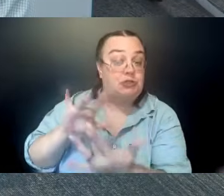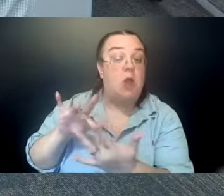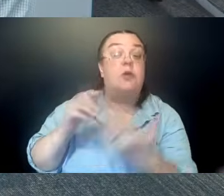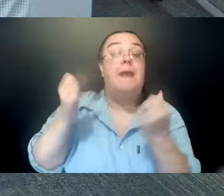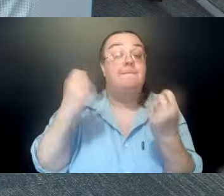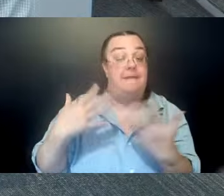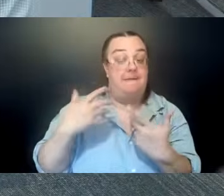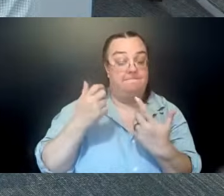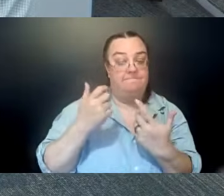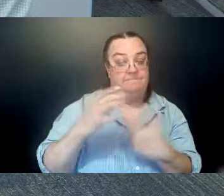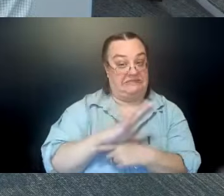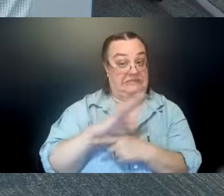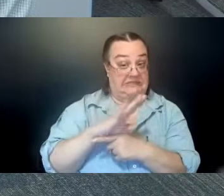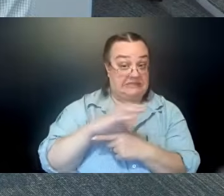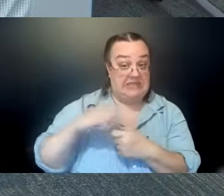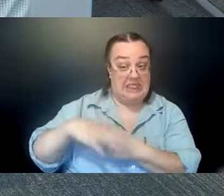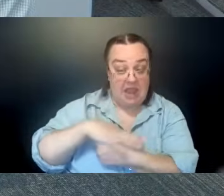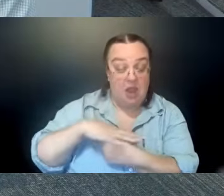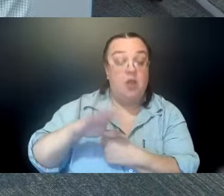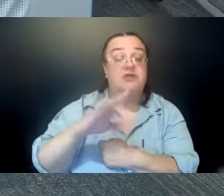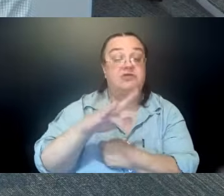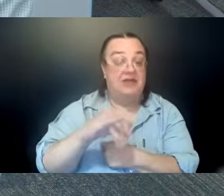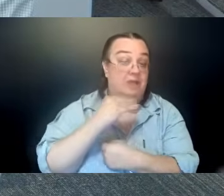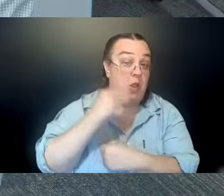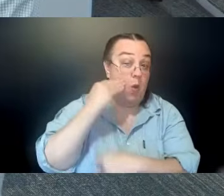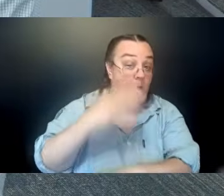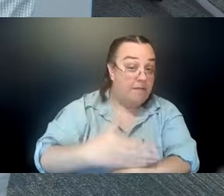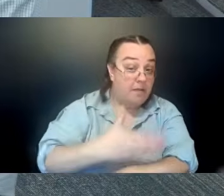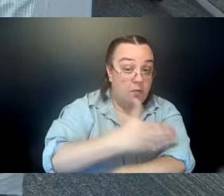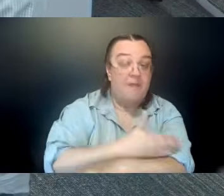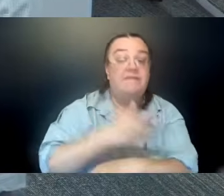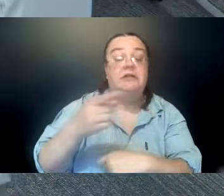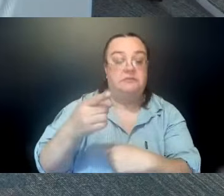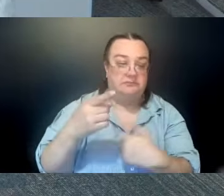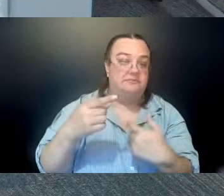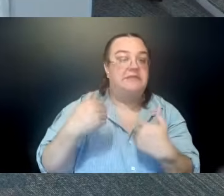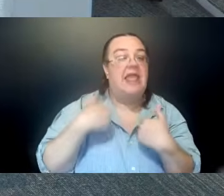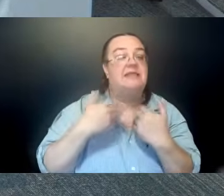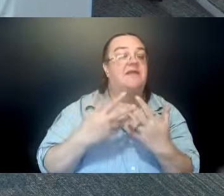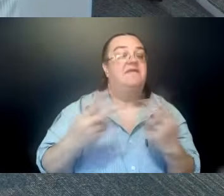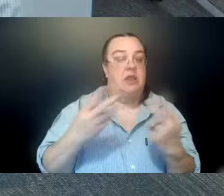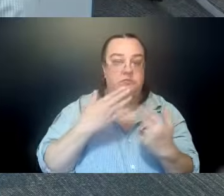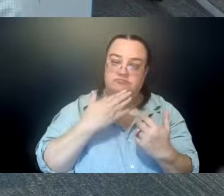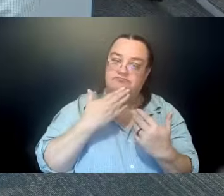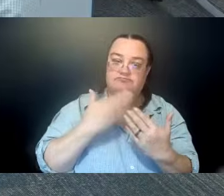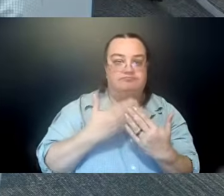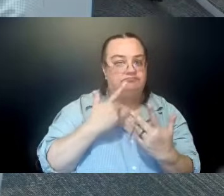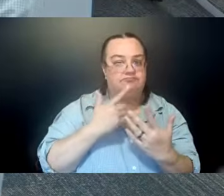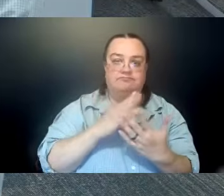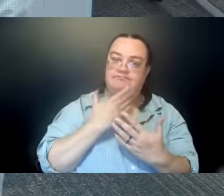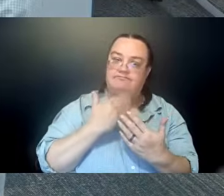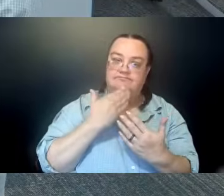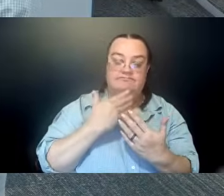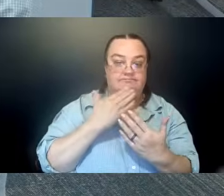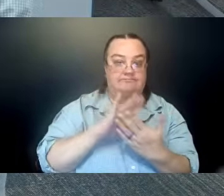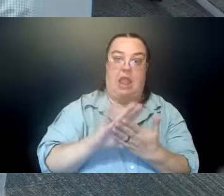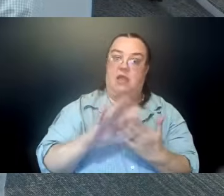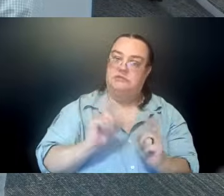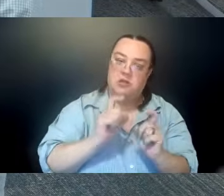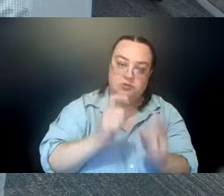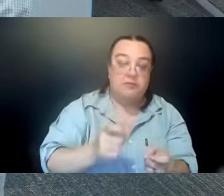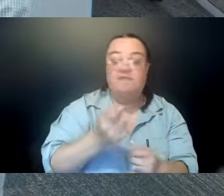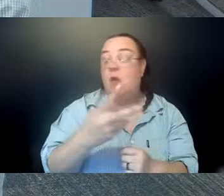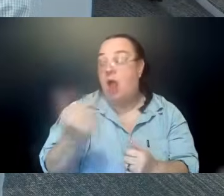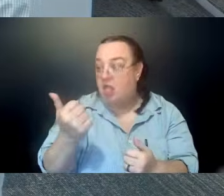businesses in the area. Cheverly Home Improvement has stepped forward with a very generous contribution. A couple of others have also